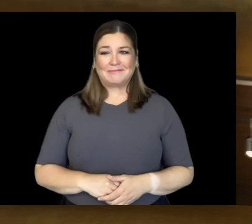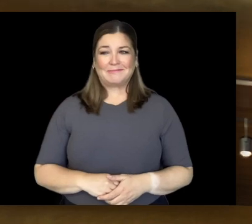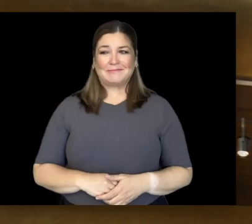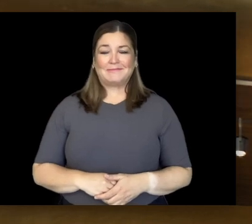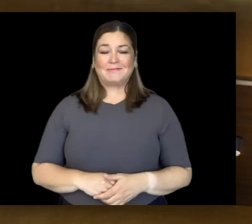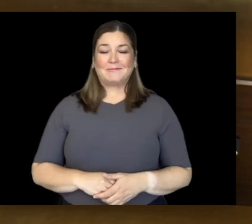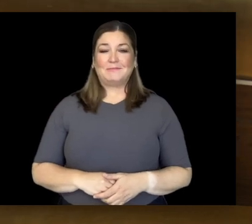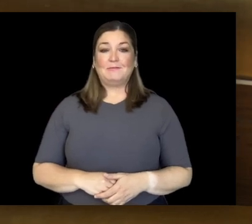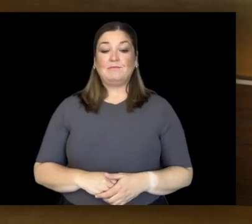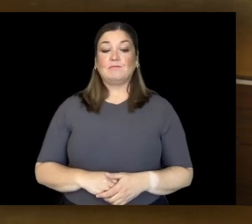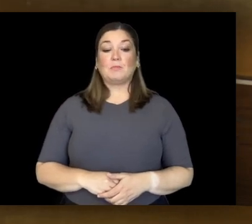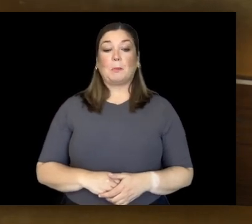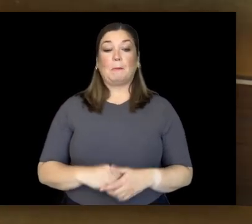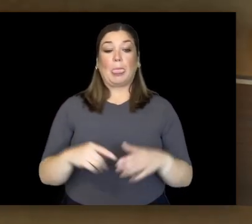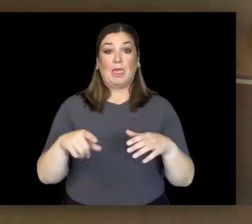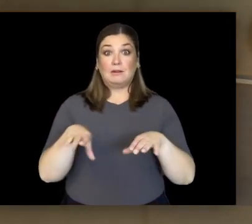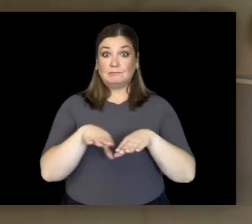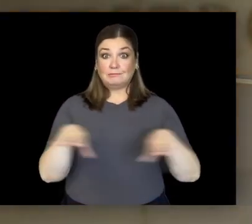utahsymphony.org/store.